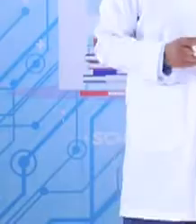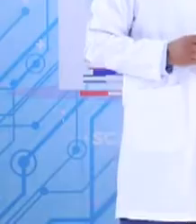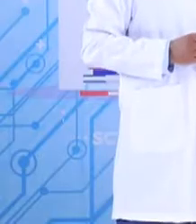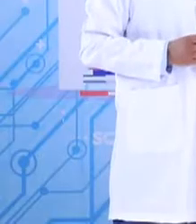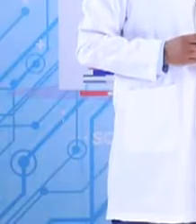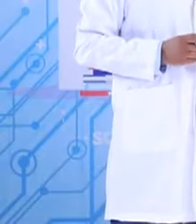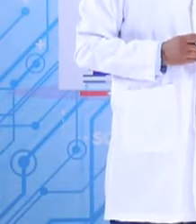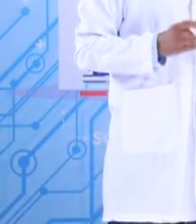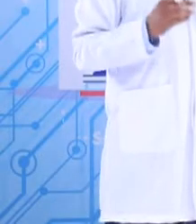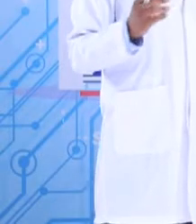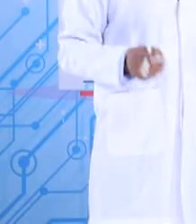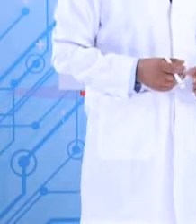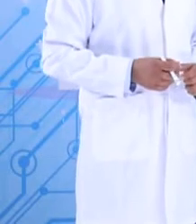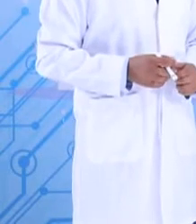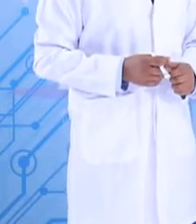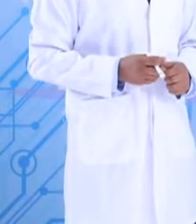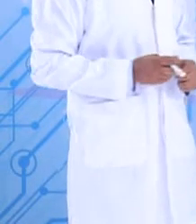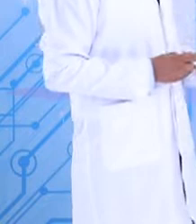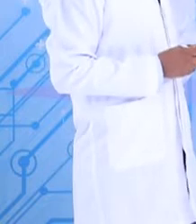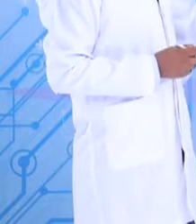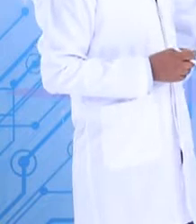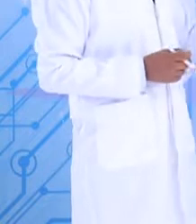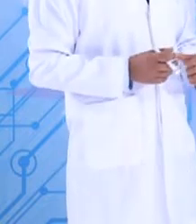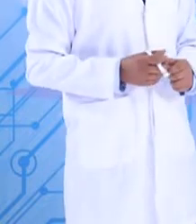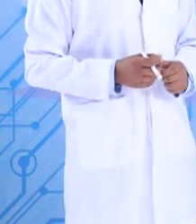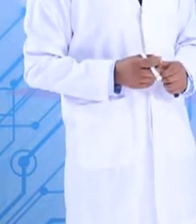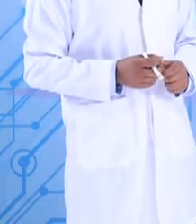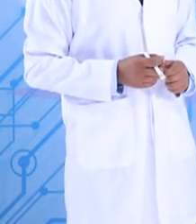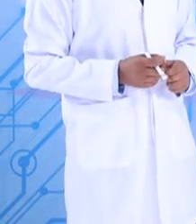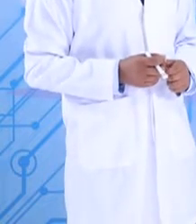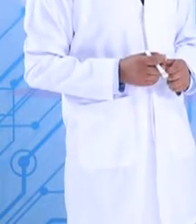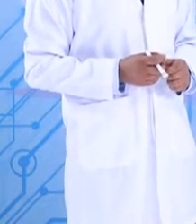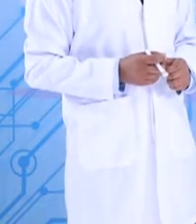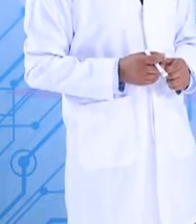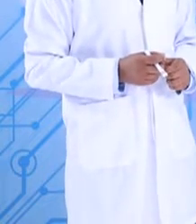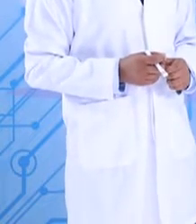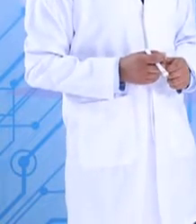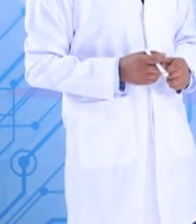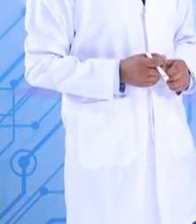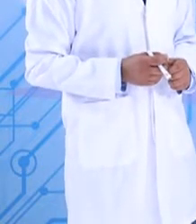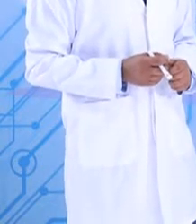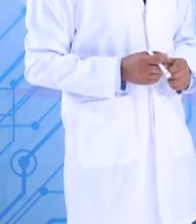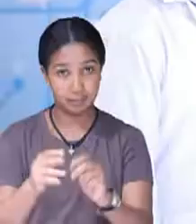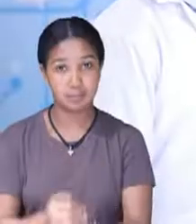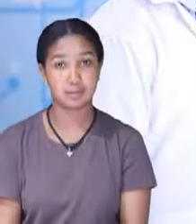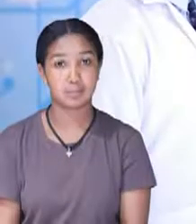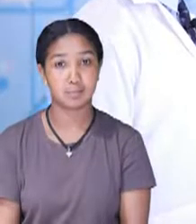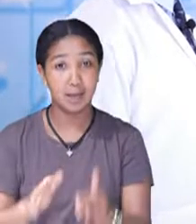being. This is very related with religion or